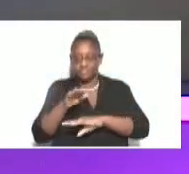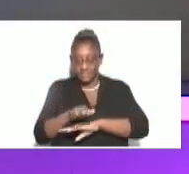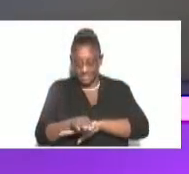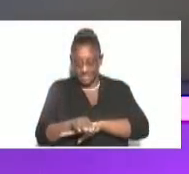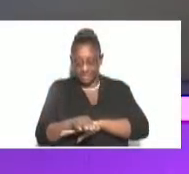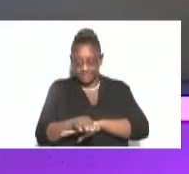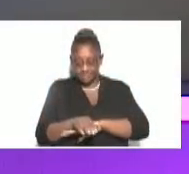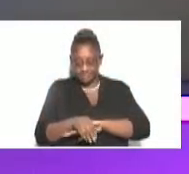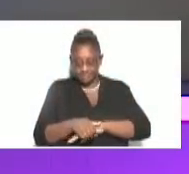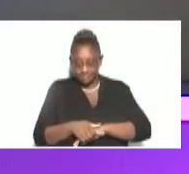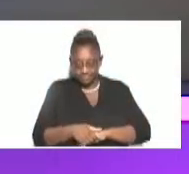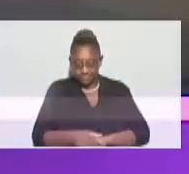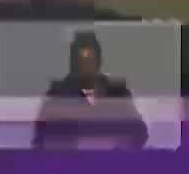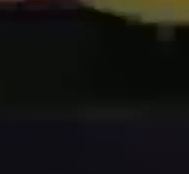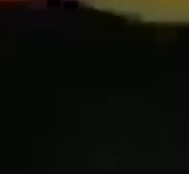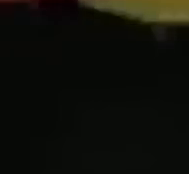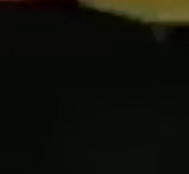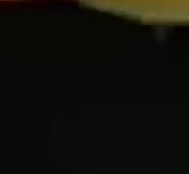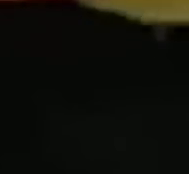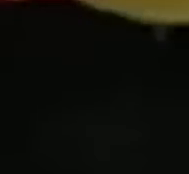and good night.